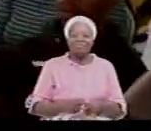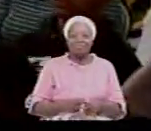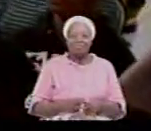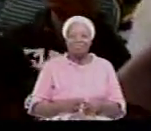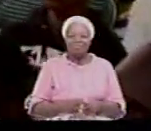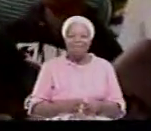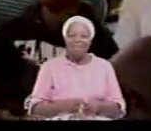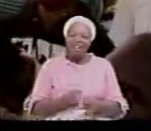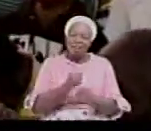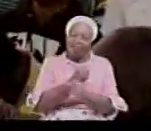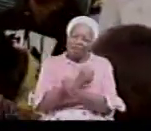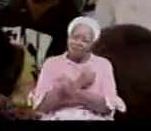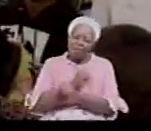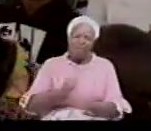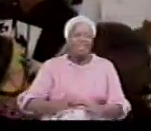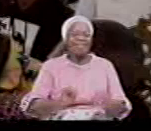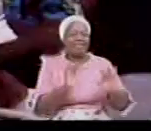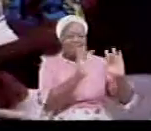Loving kindness.